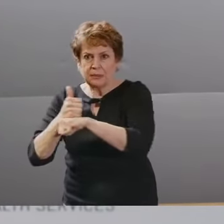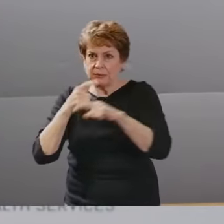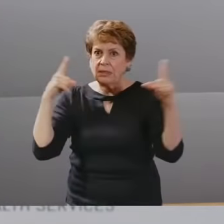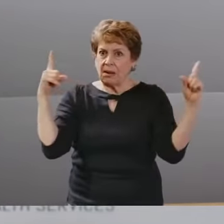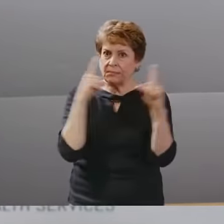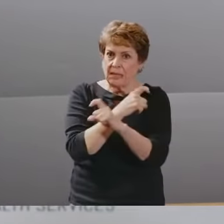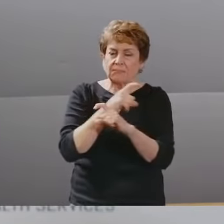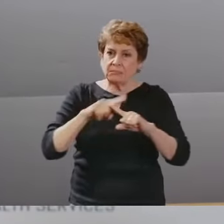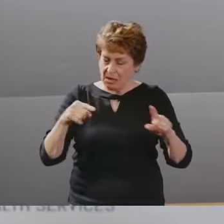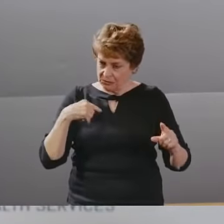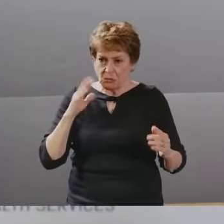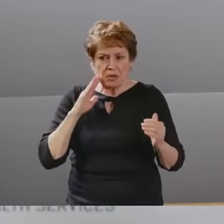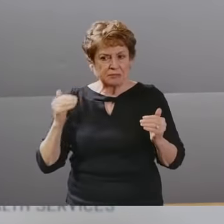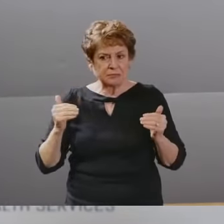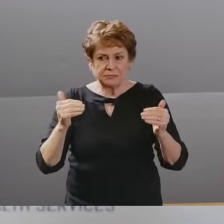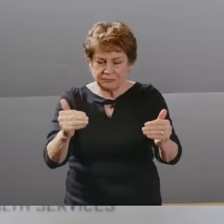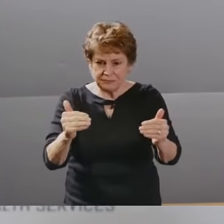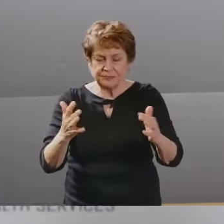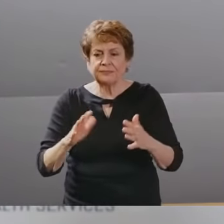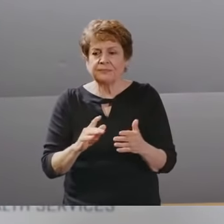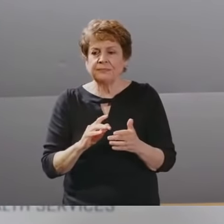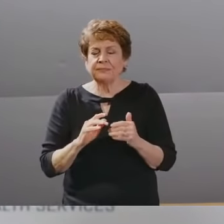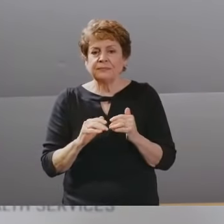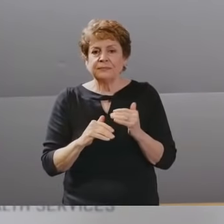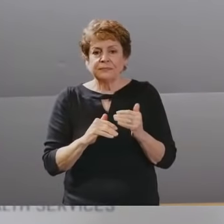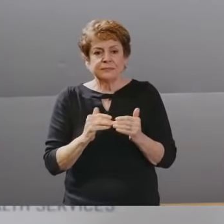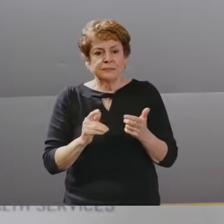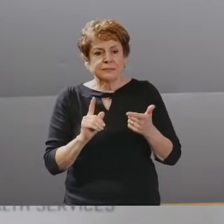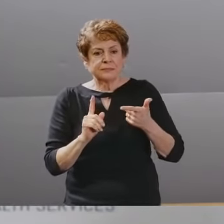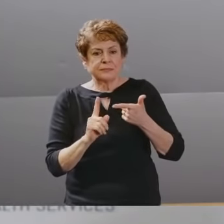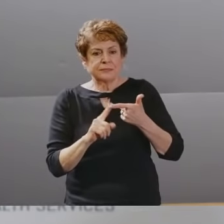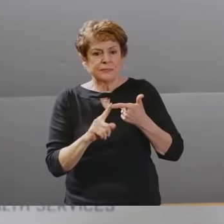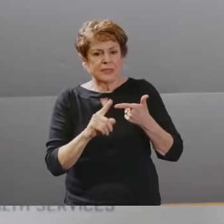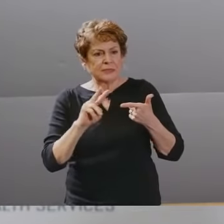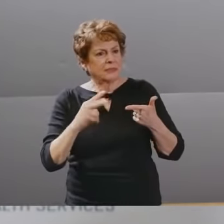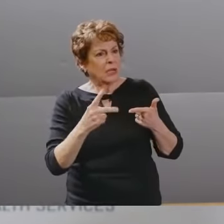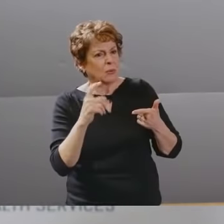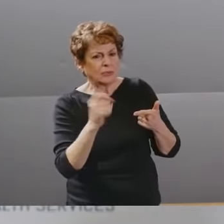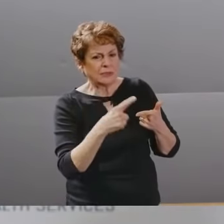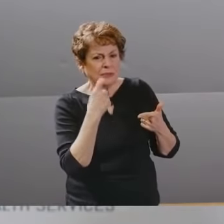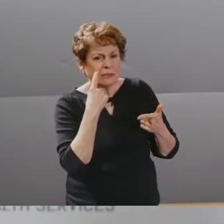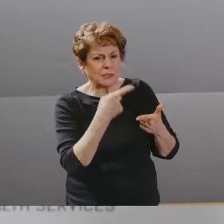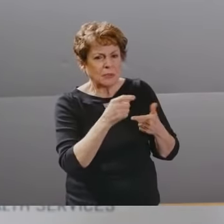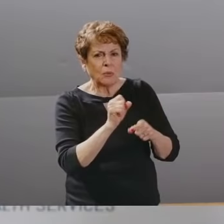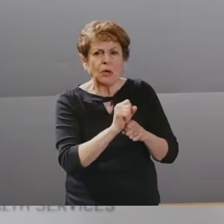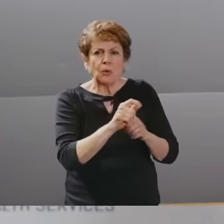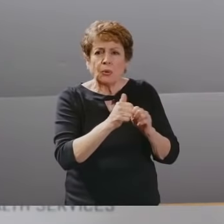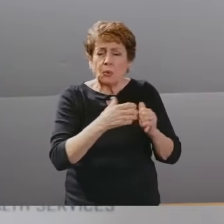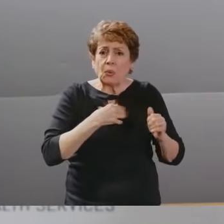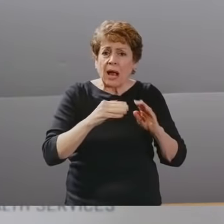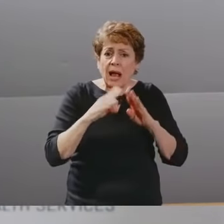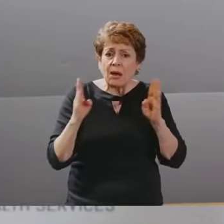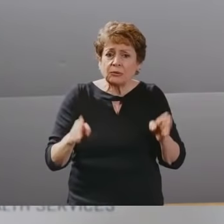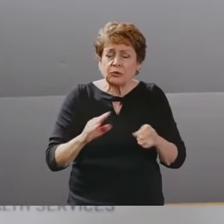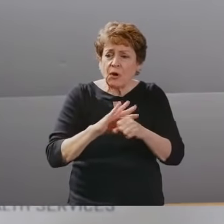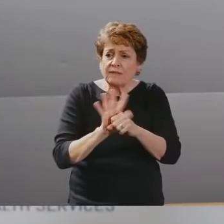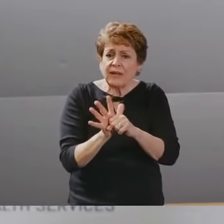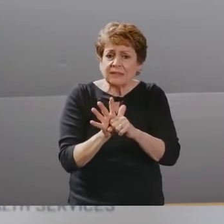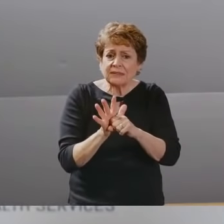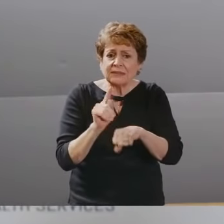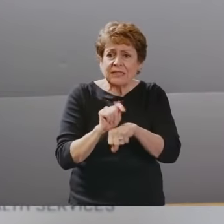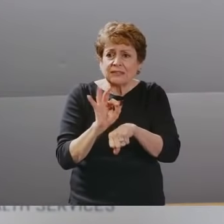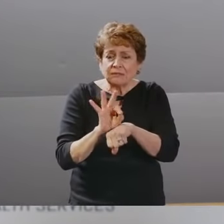question. You've been working with the White House coronavirus task force throughout this, led by Vice President have you talked to Joe